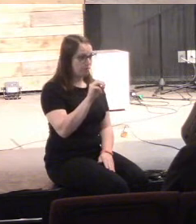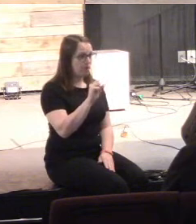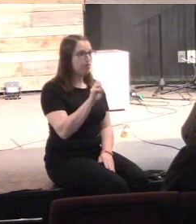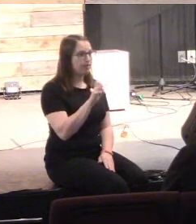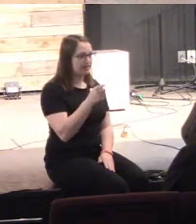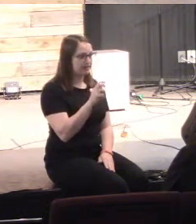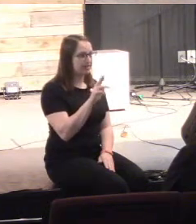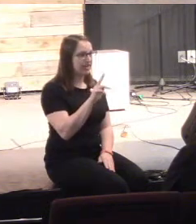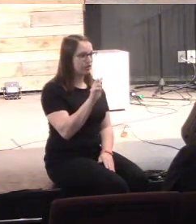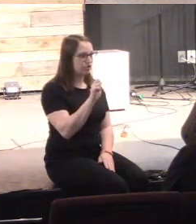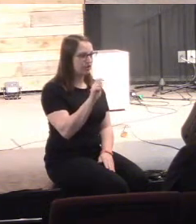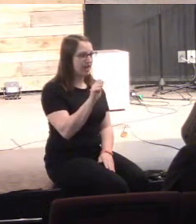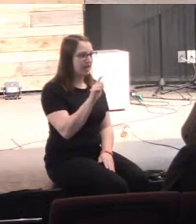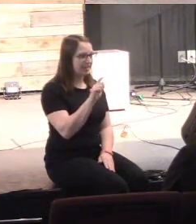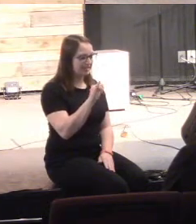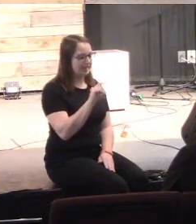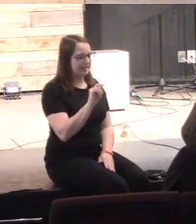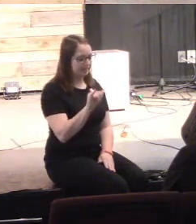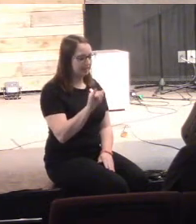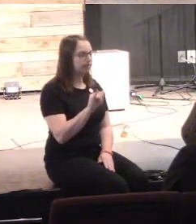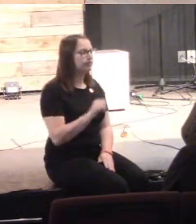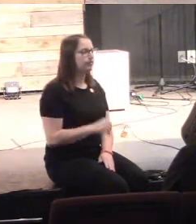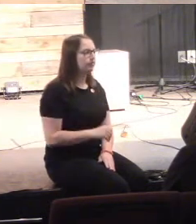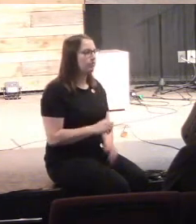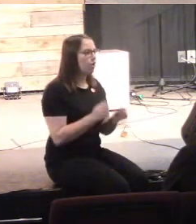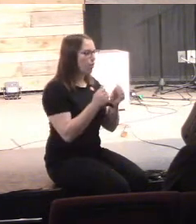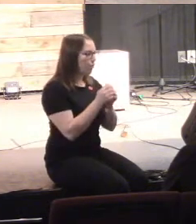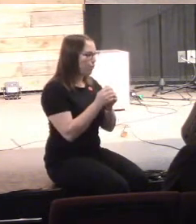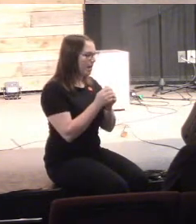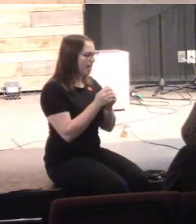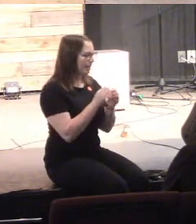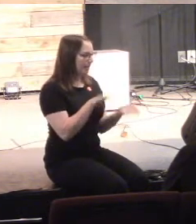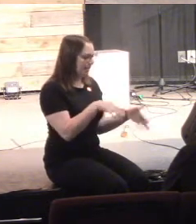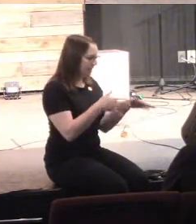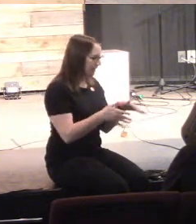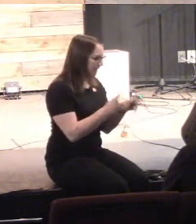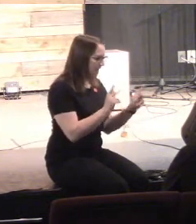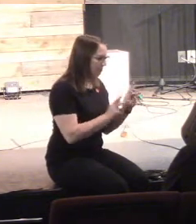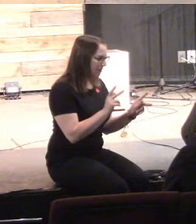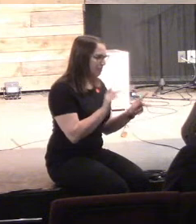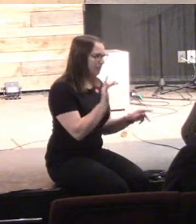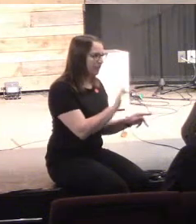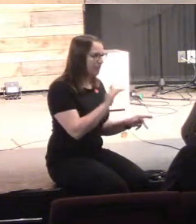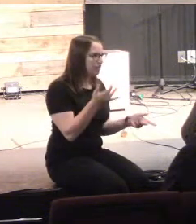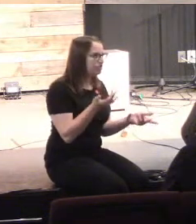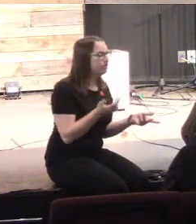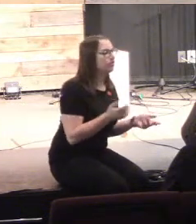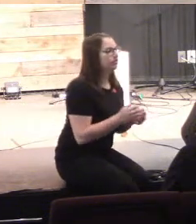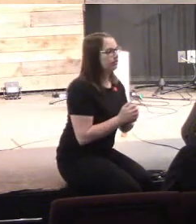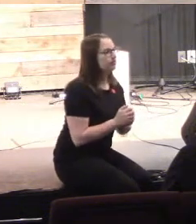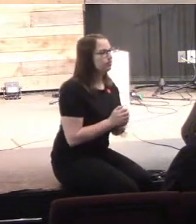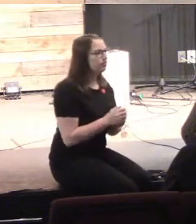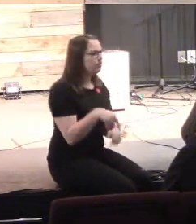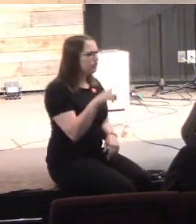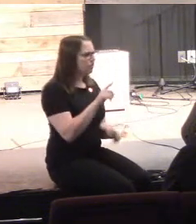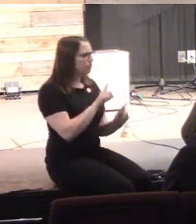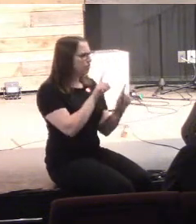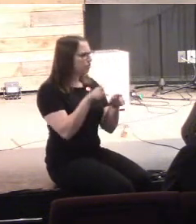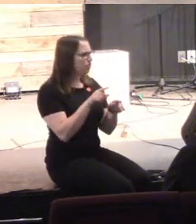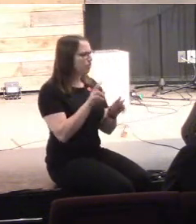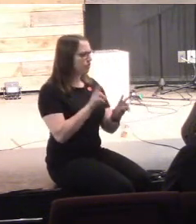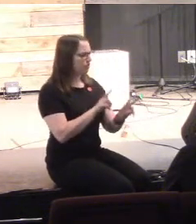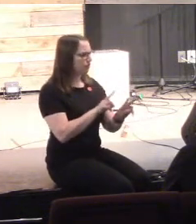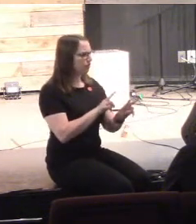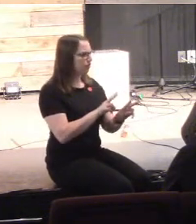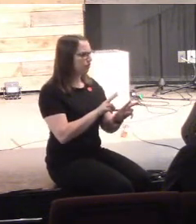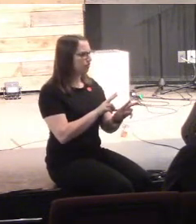contact with dead corpses. That's disgusting to some people. You ever go to a funeral and someone leans